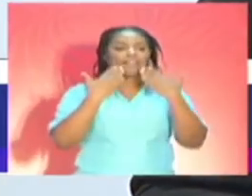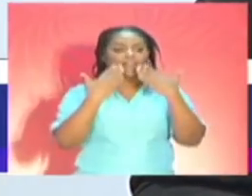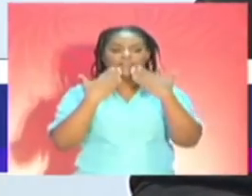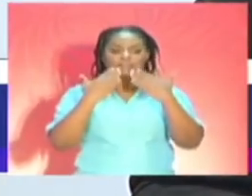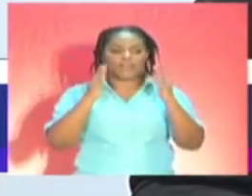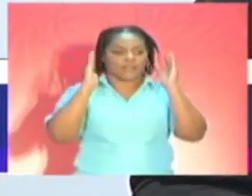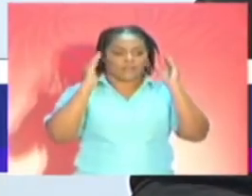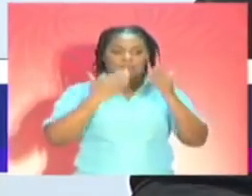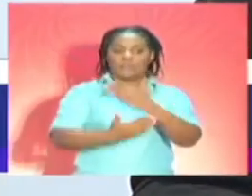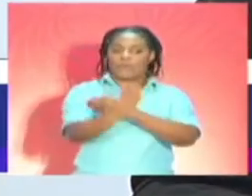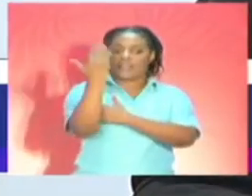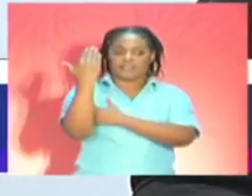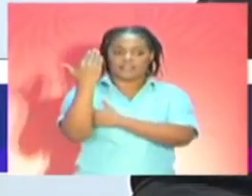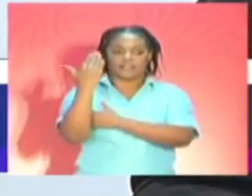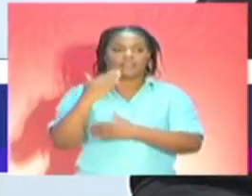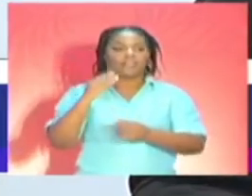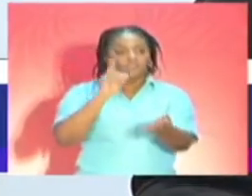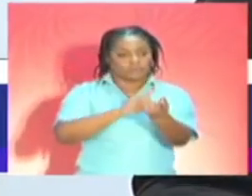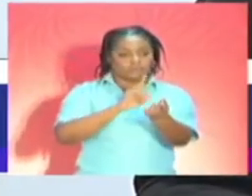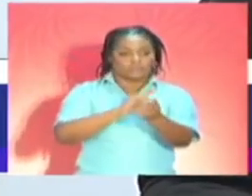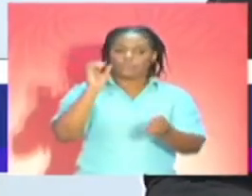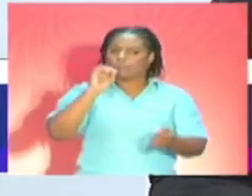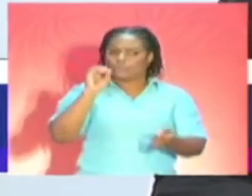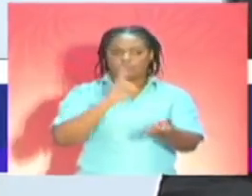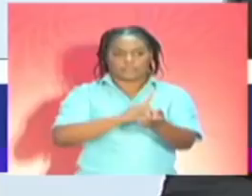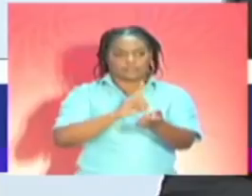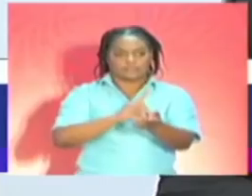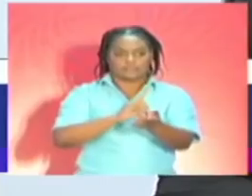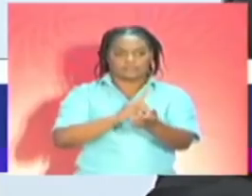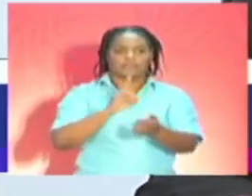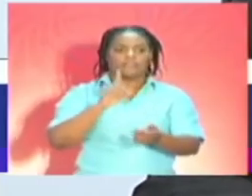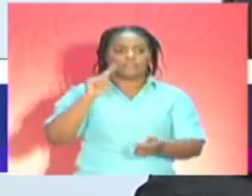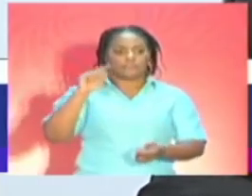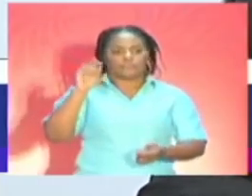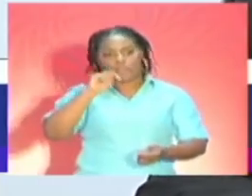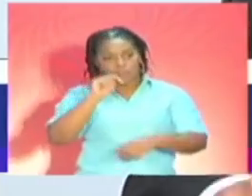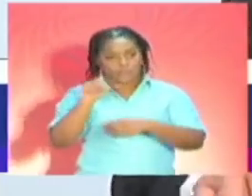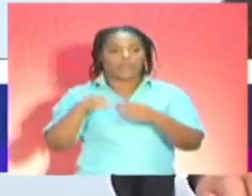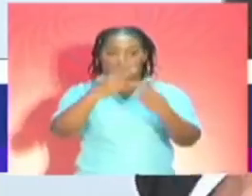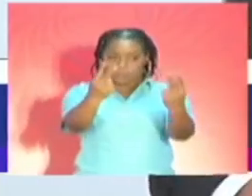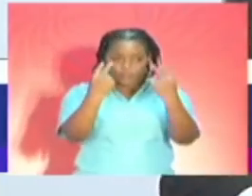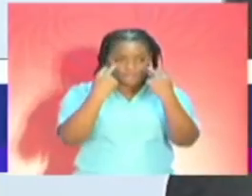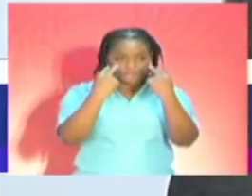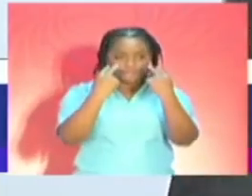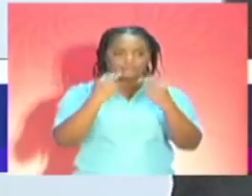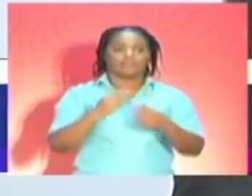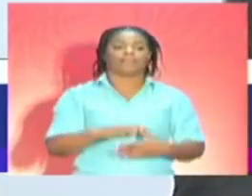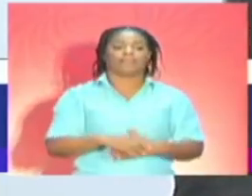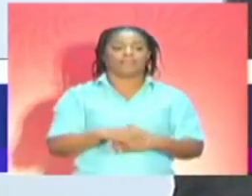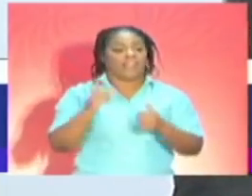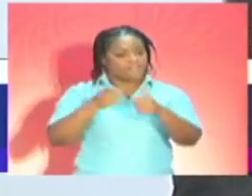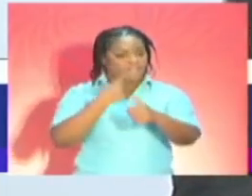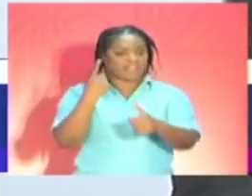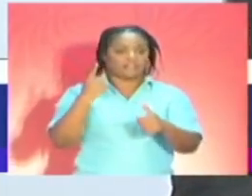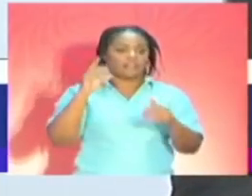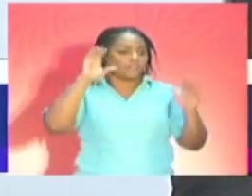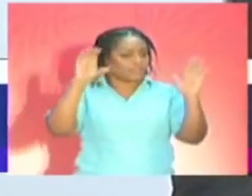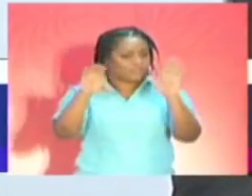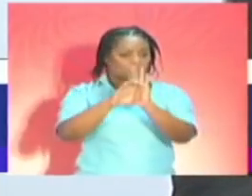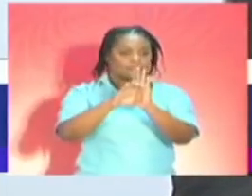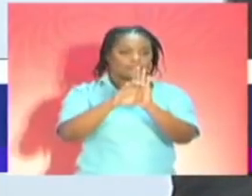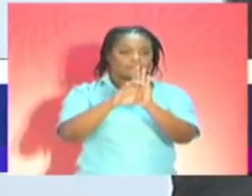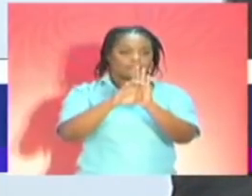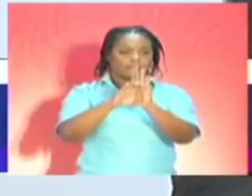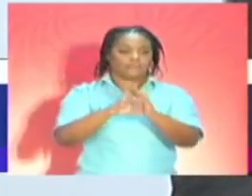Othello, Dr. Nunez, members of the media, members of the viewing and listening public. So if I could have the first slide with the COVID-19 update for